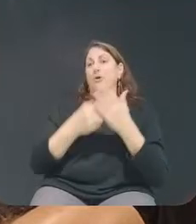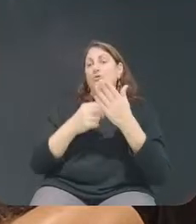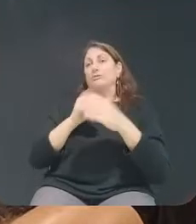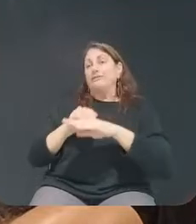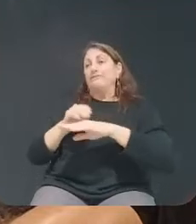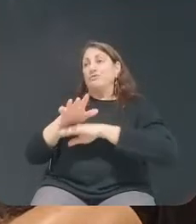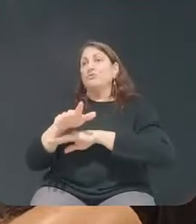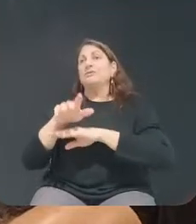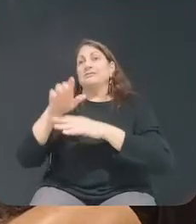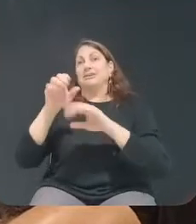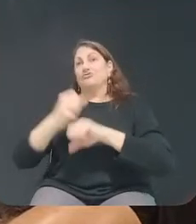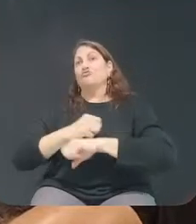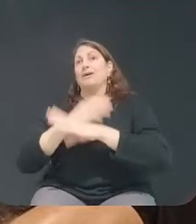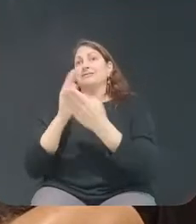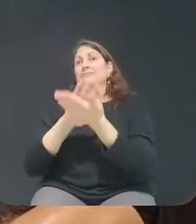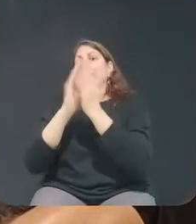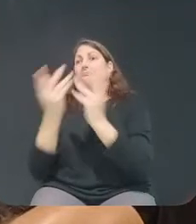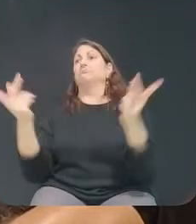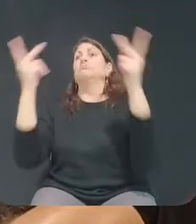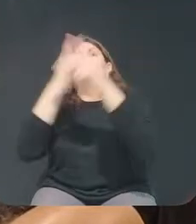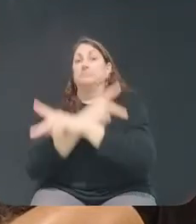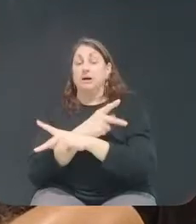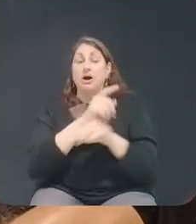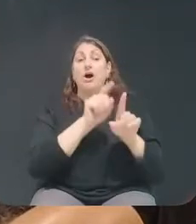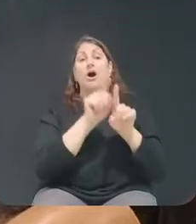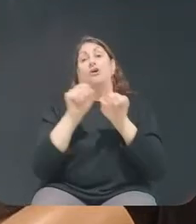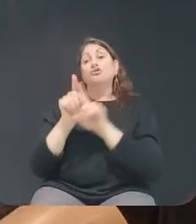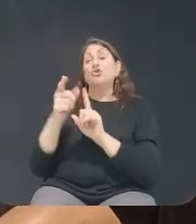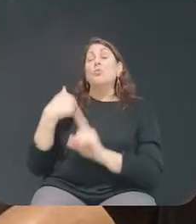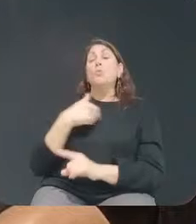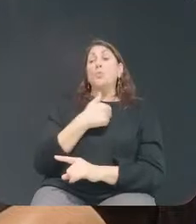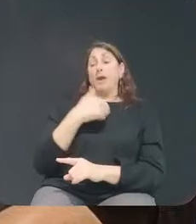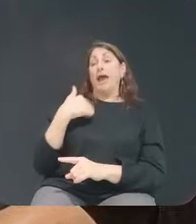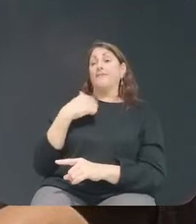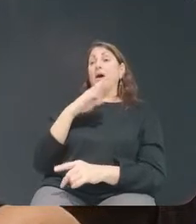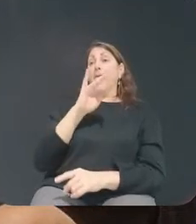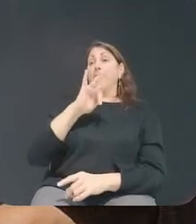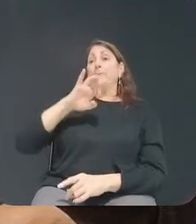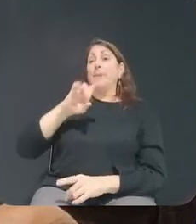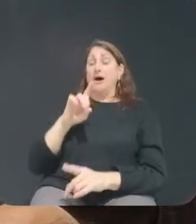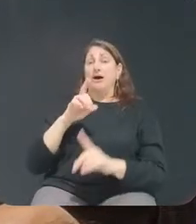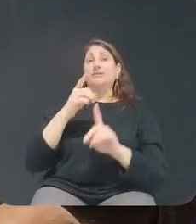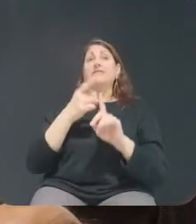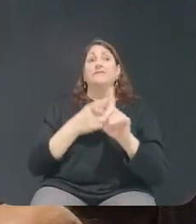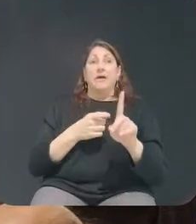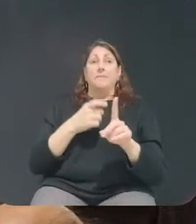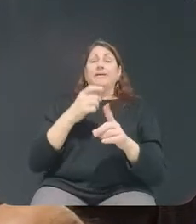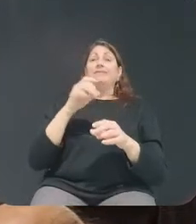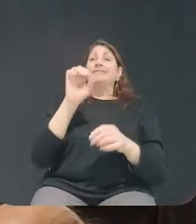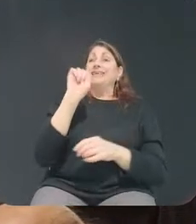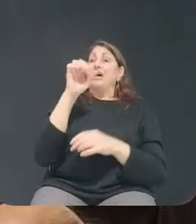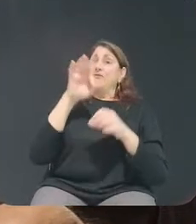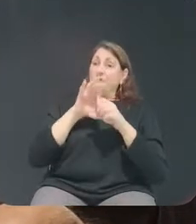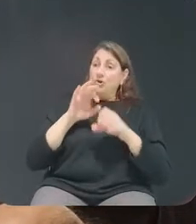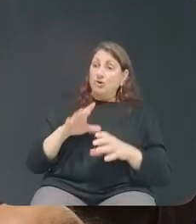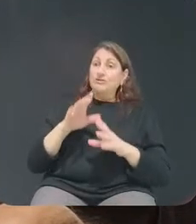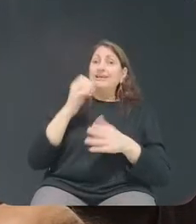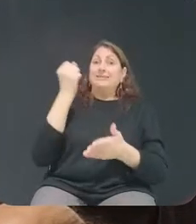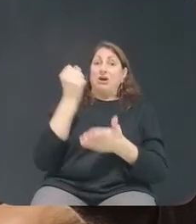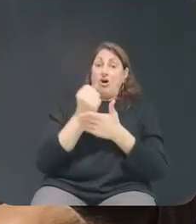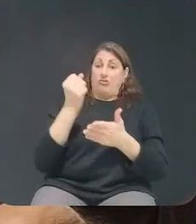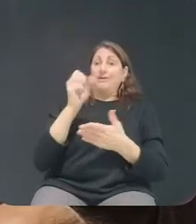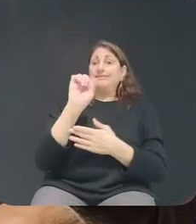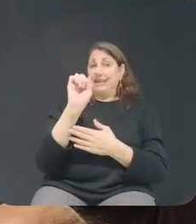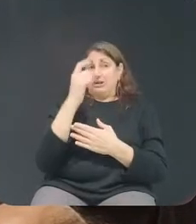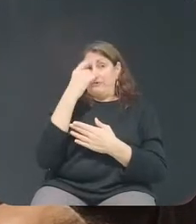Also in 1986, a bond measure was passed by Seattle voters, authorizing a levy to provide housing for low-income households